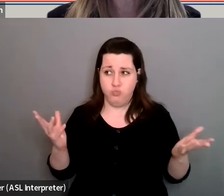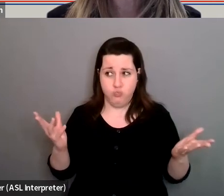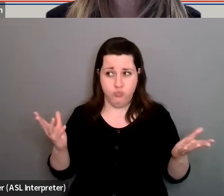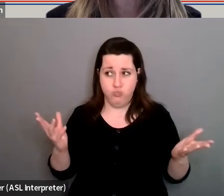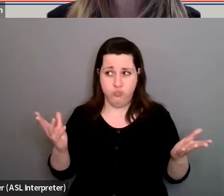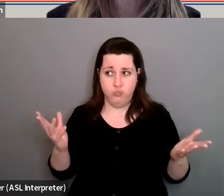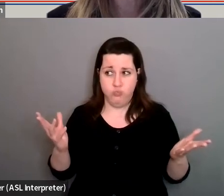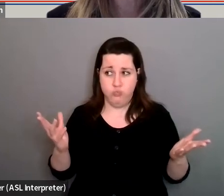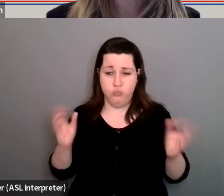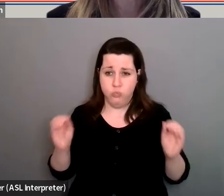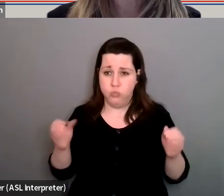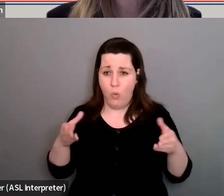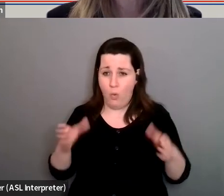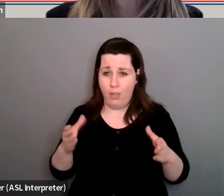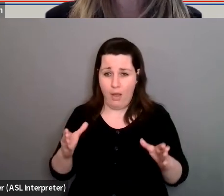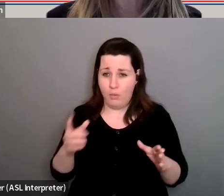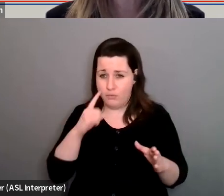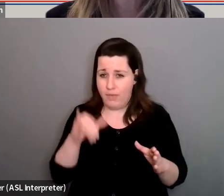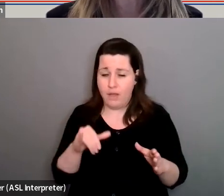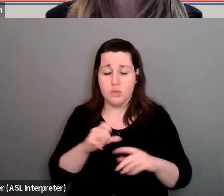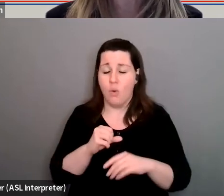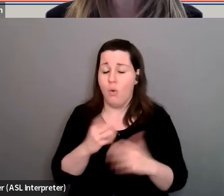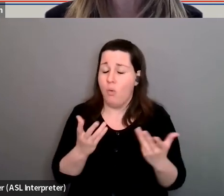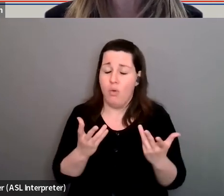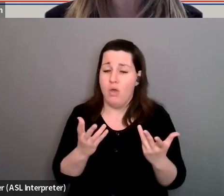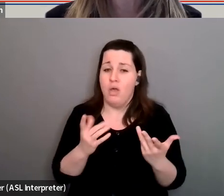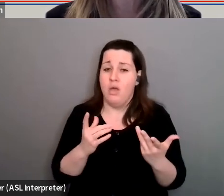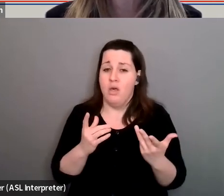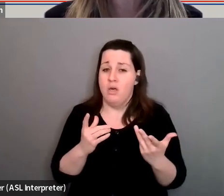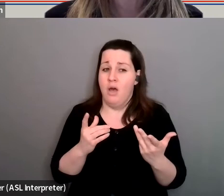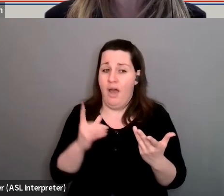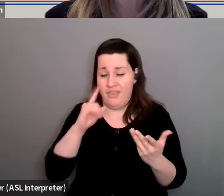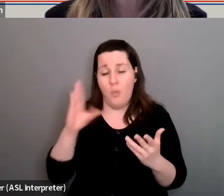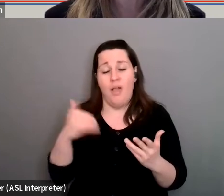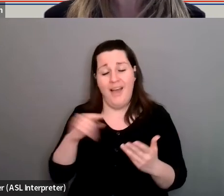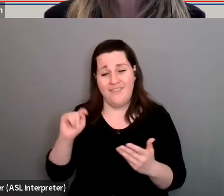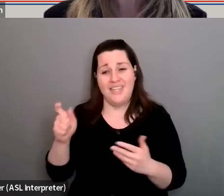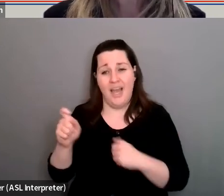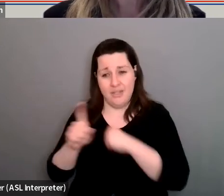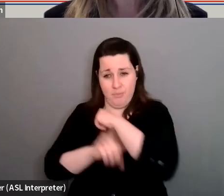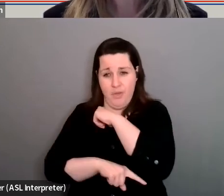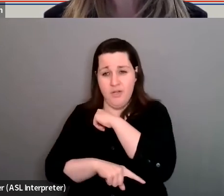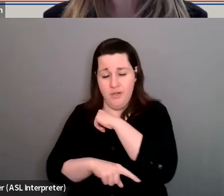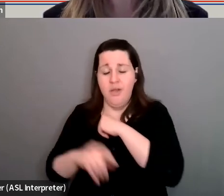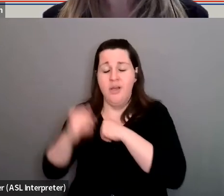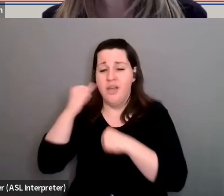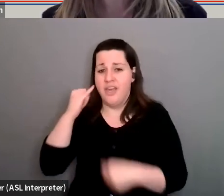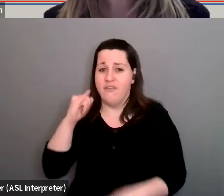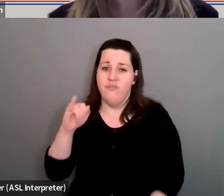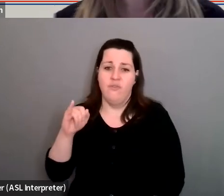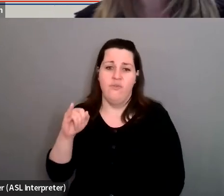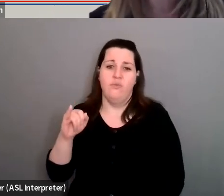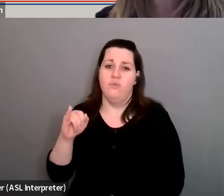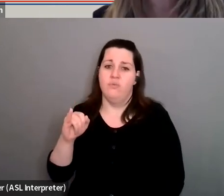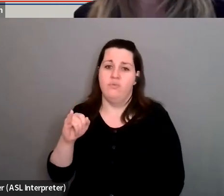knowledge, allowance. So if there is no way to roll that without tax consequences. If you took a withdrawal, it doesn't matter where